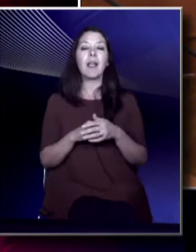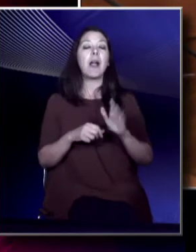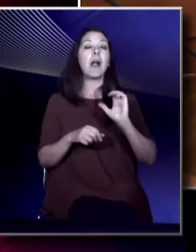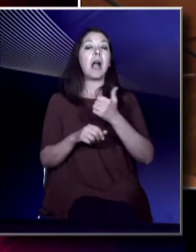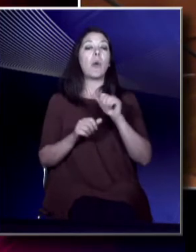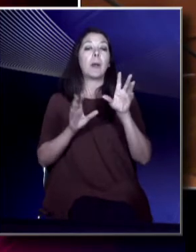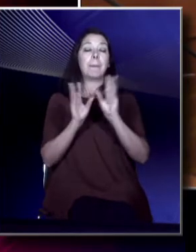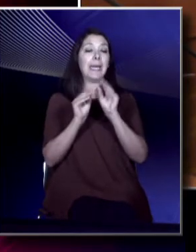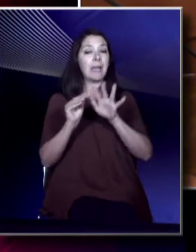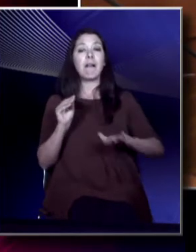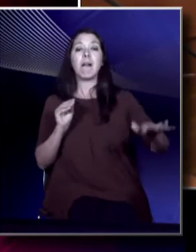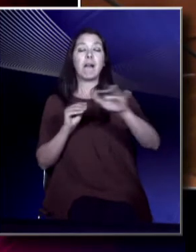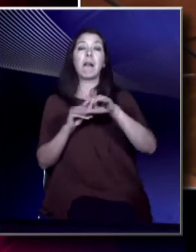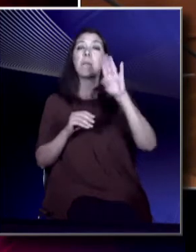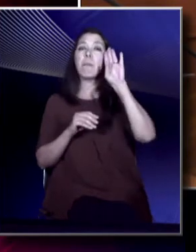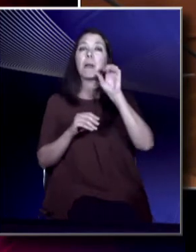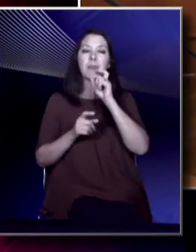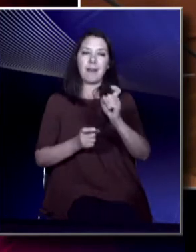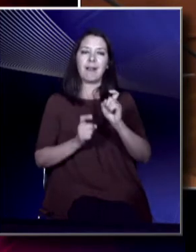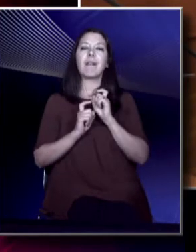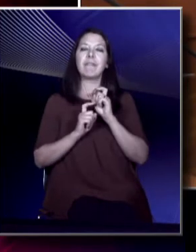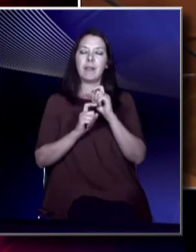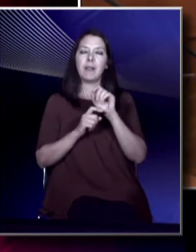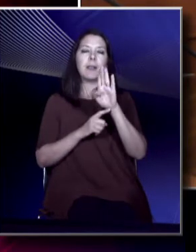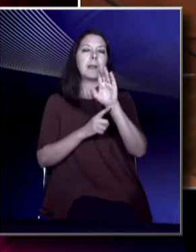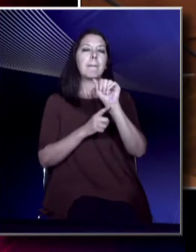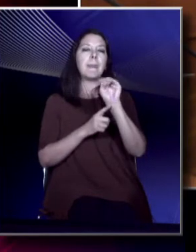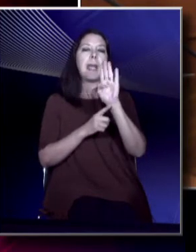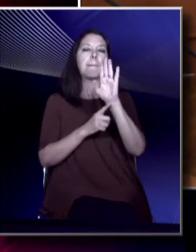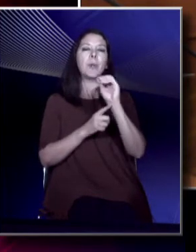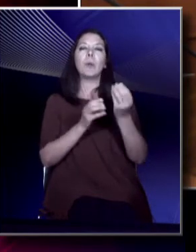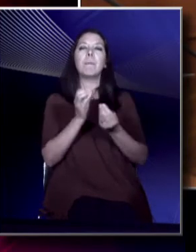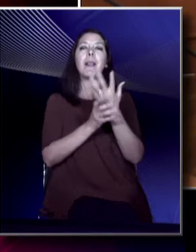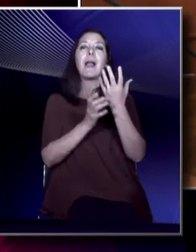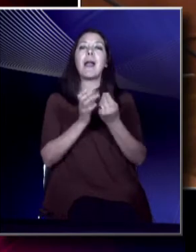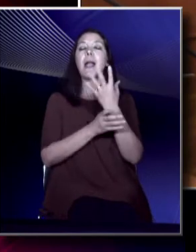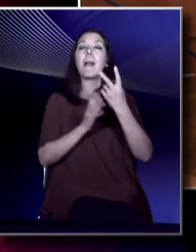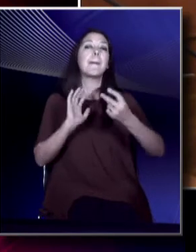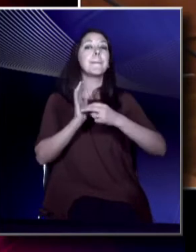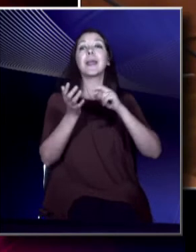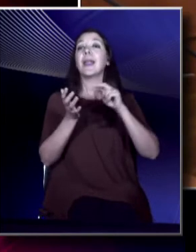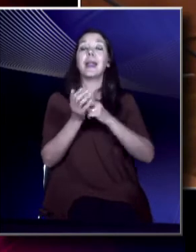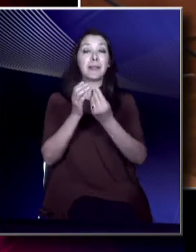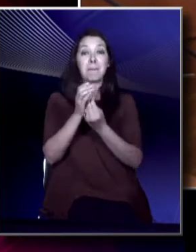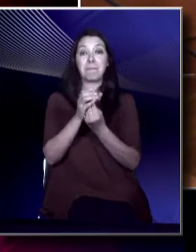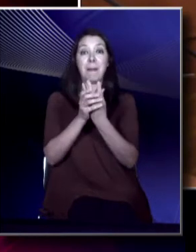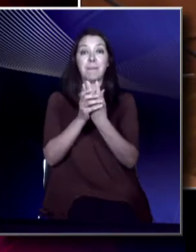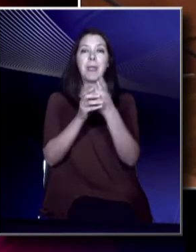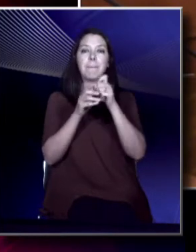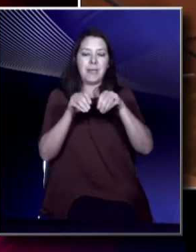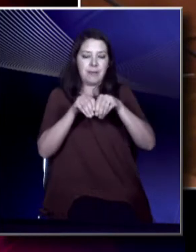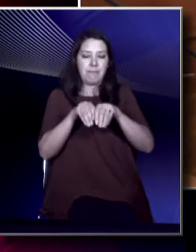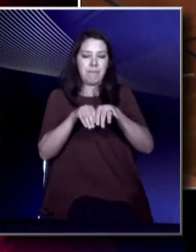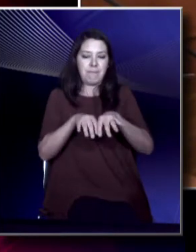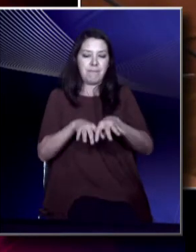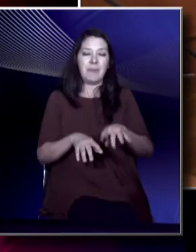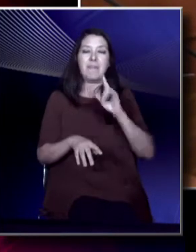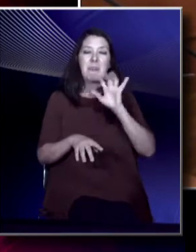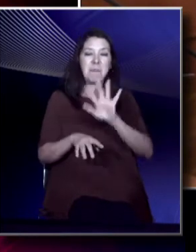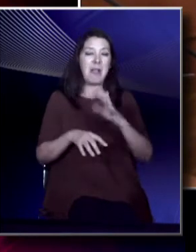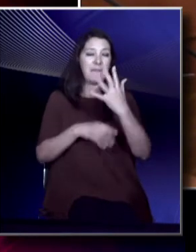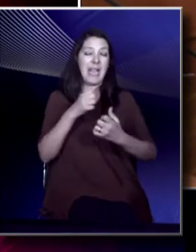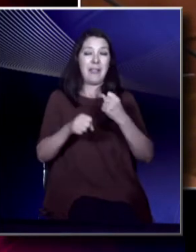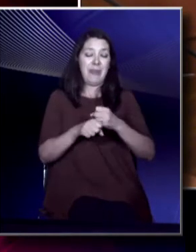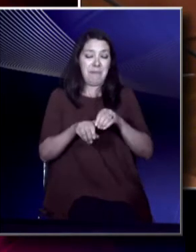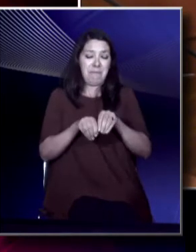Barb gave us all bamboo plants and told us the story of bamboo. It grows a foundation with its root system for 5 years before taking off and